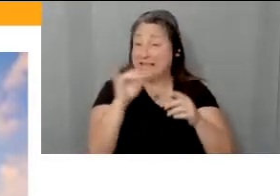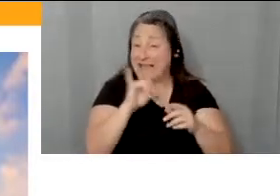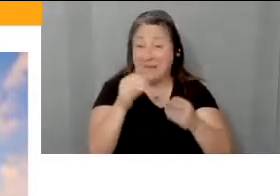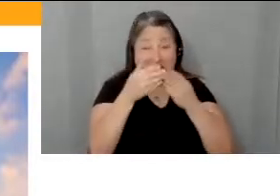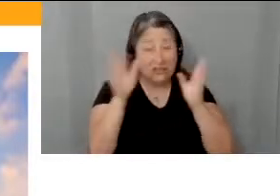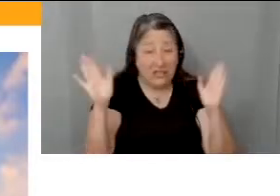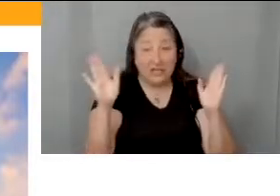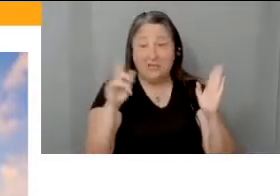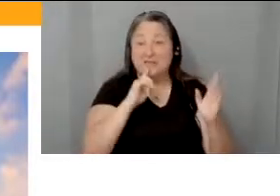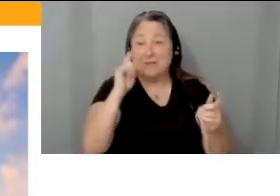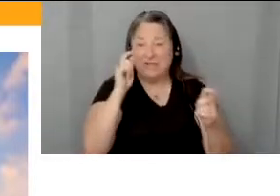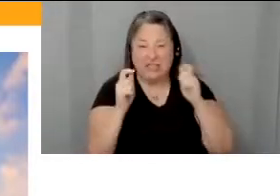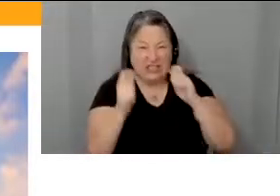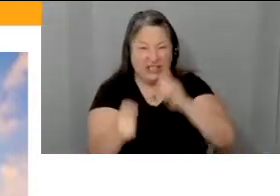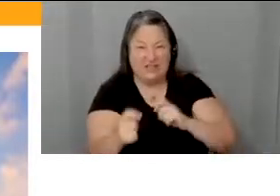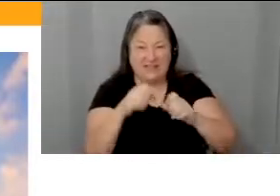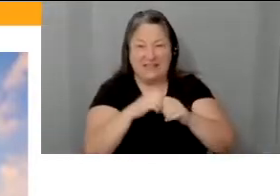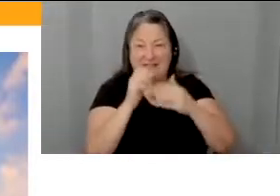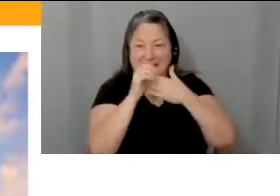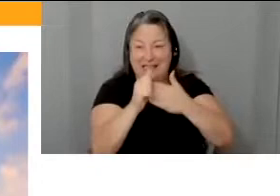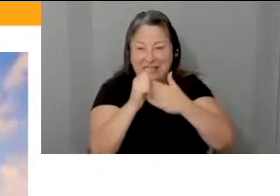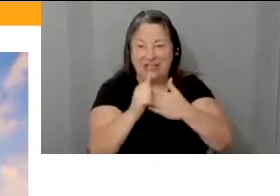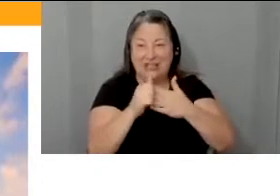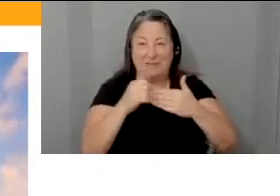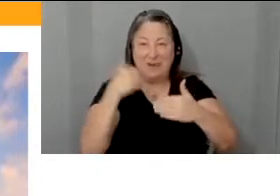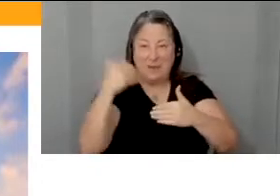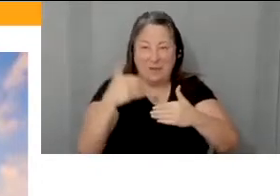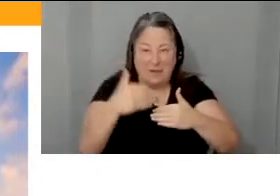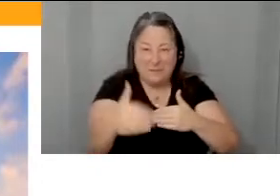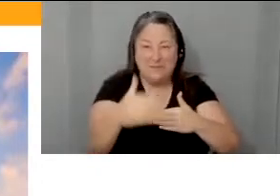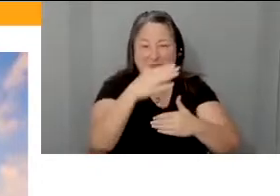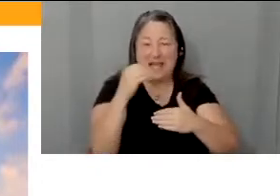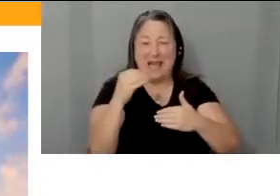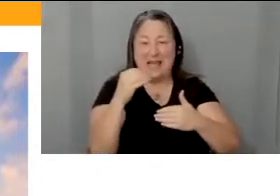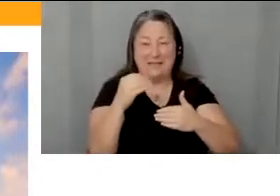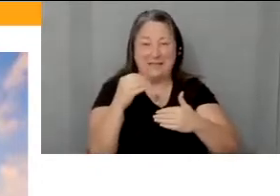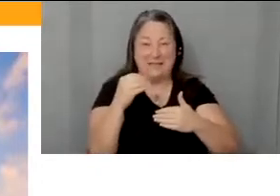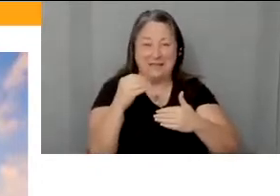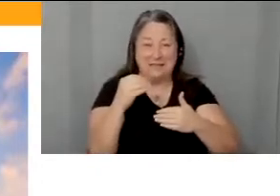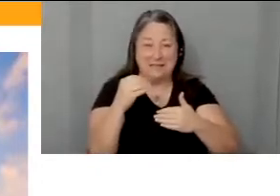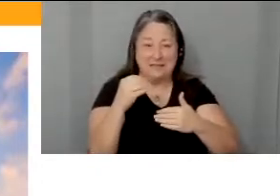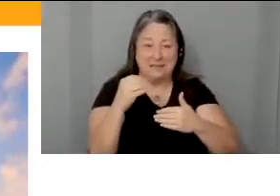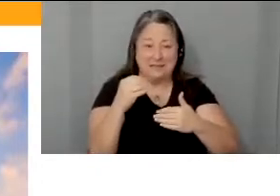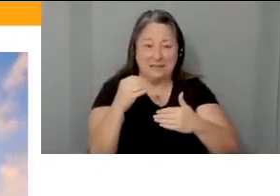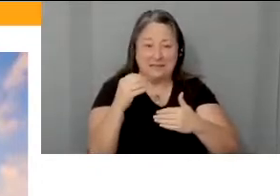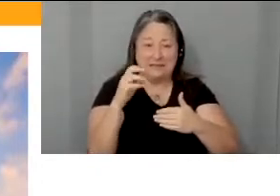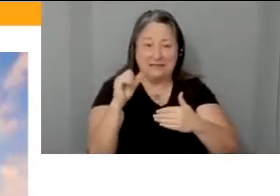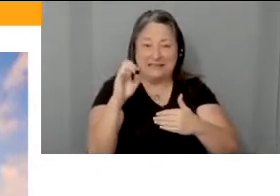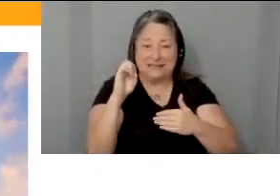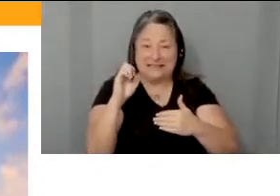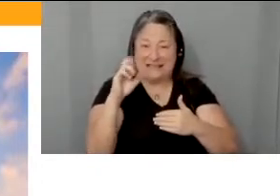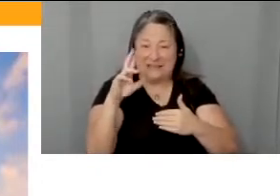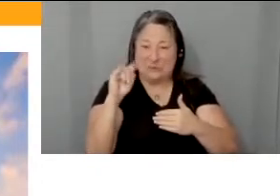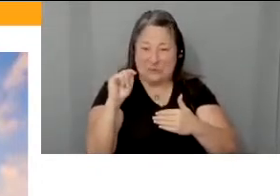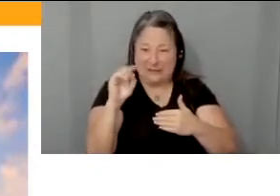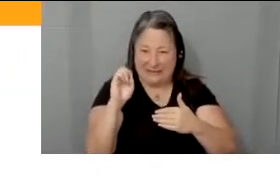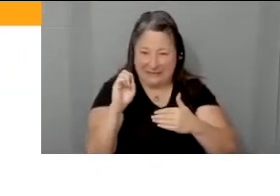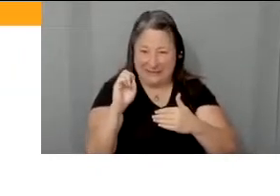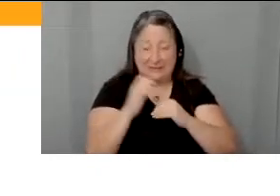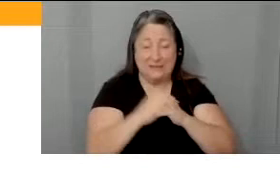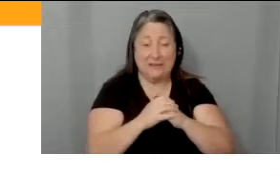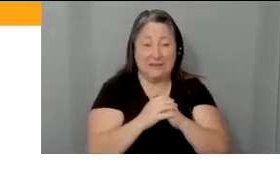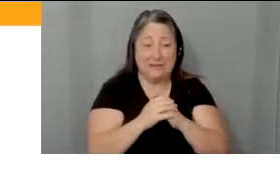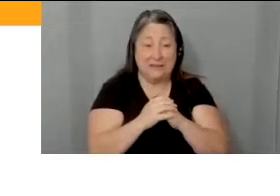shifts in the leadership rhythms and the C-suite, which is, next slide, please, which